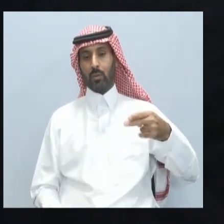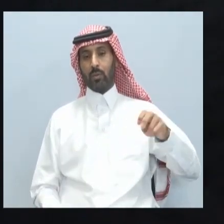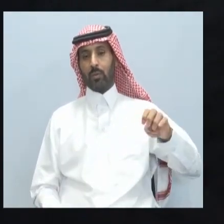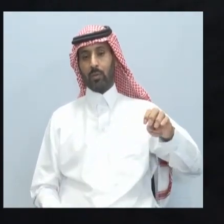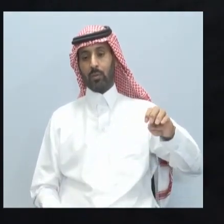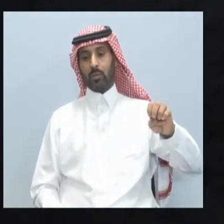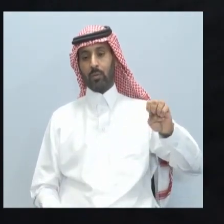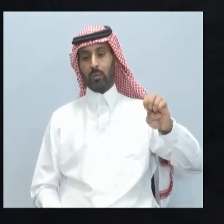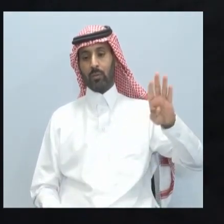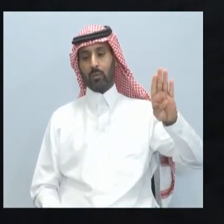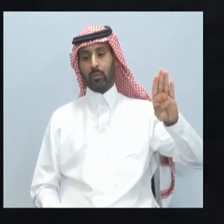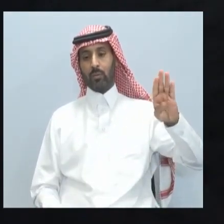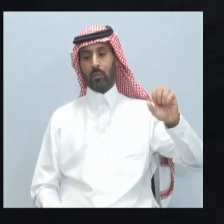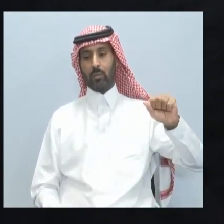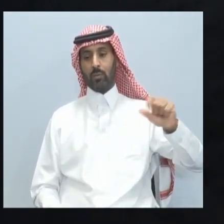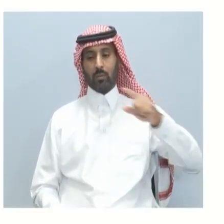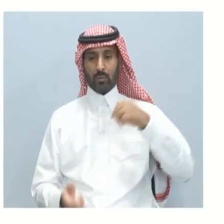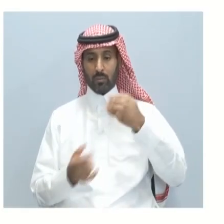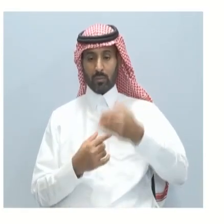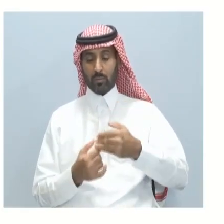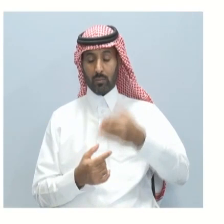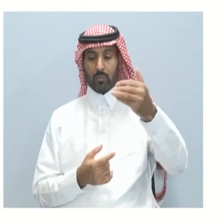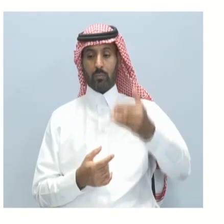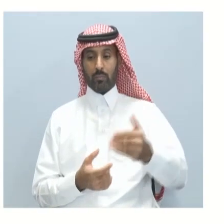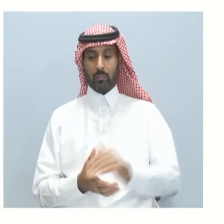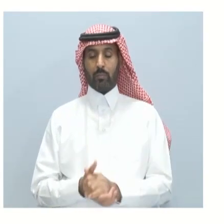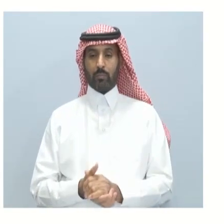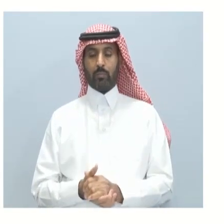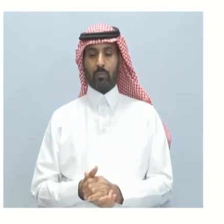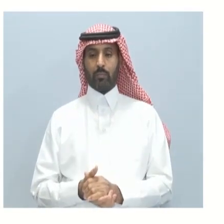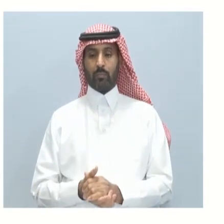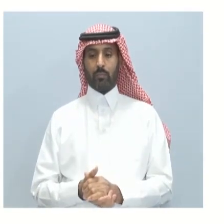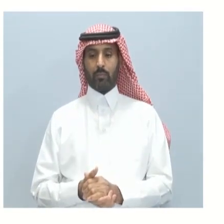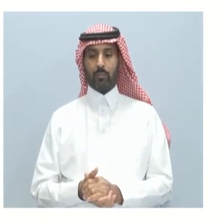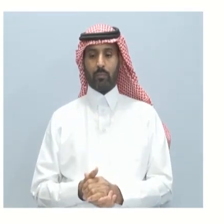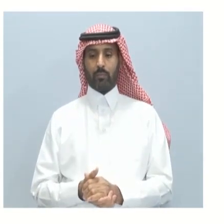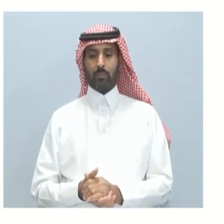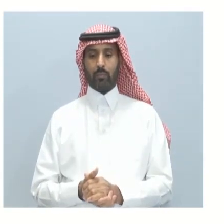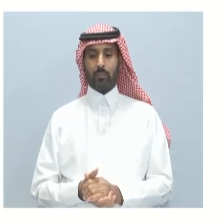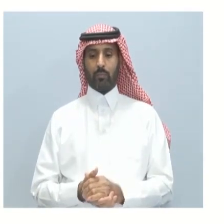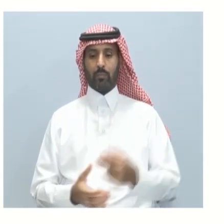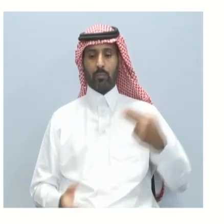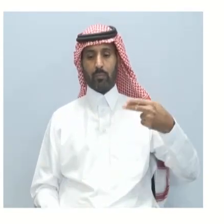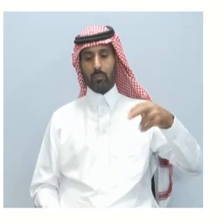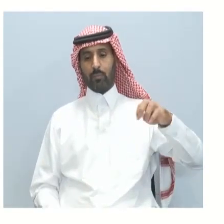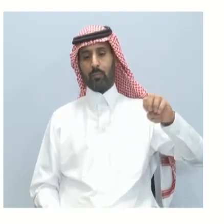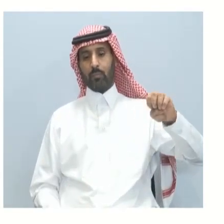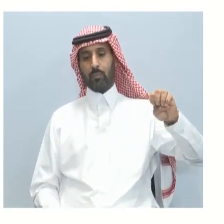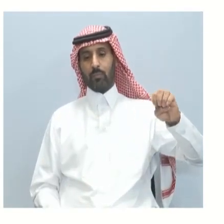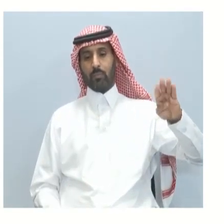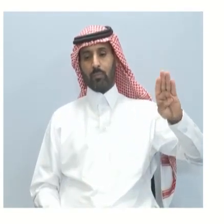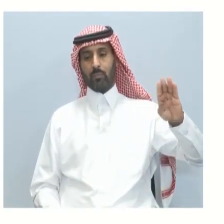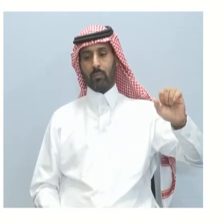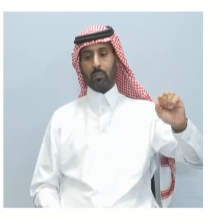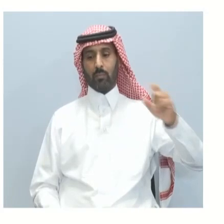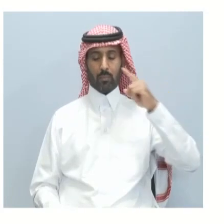here to the completion. As I am now writing my essay, Hiba is telling me that she plans to